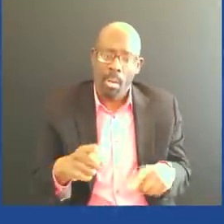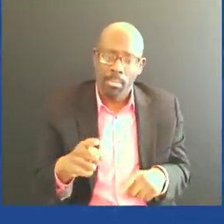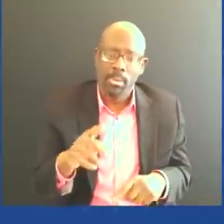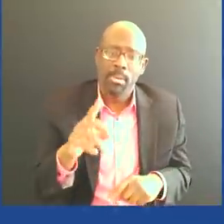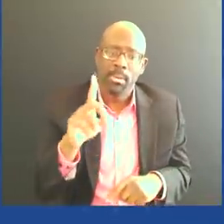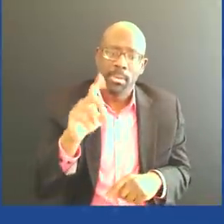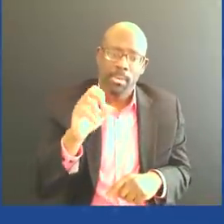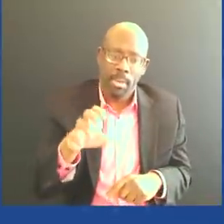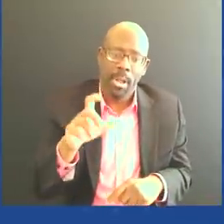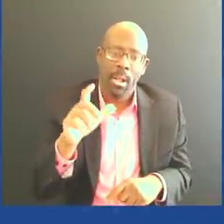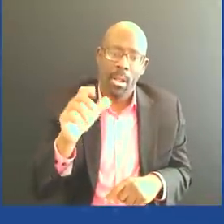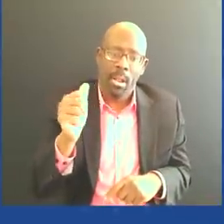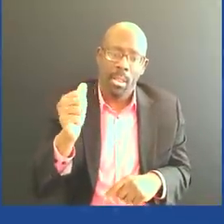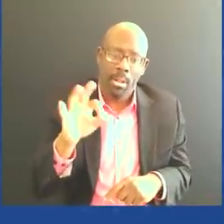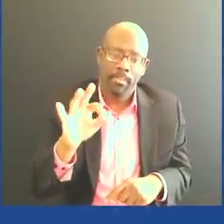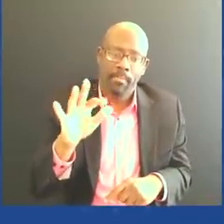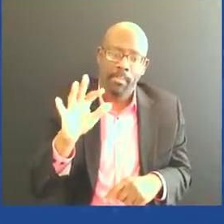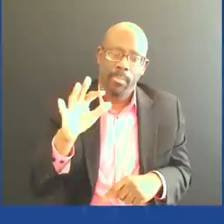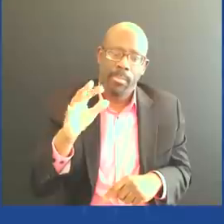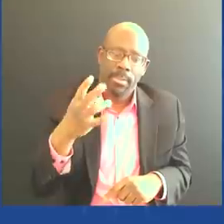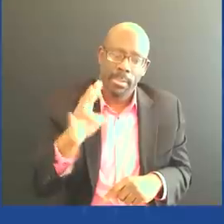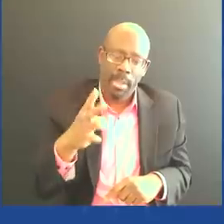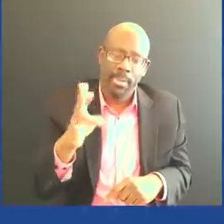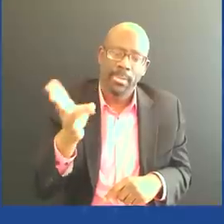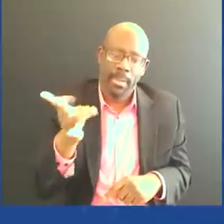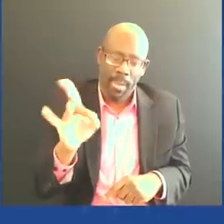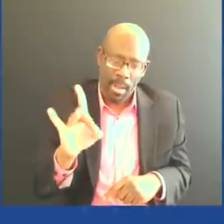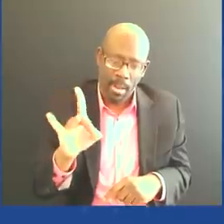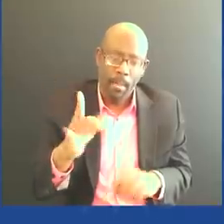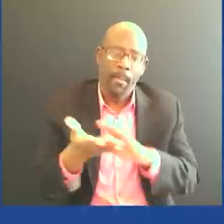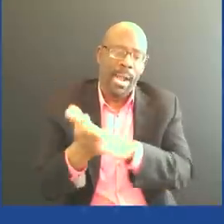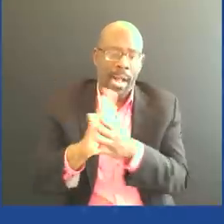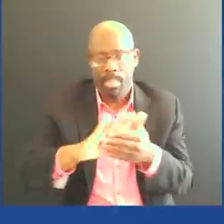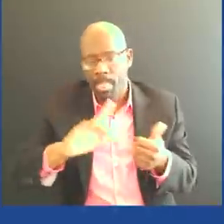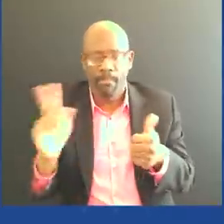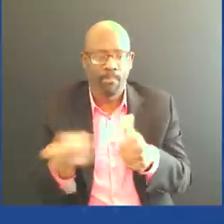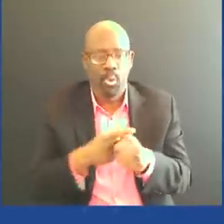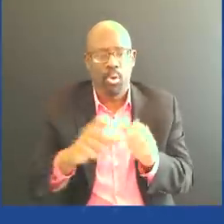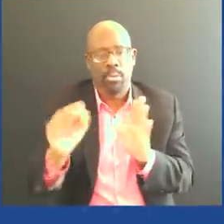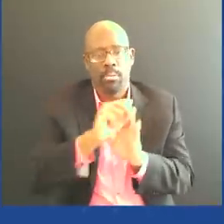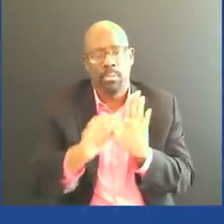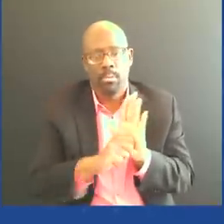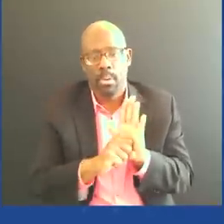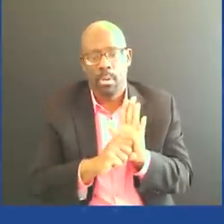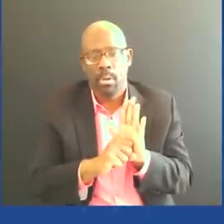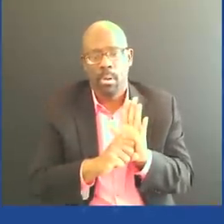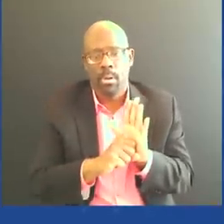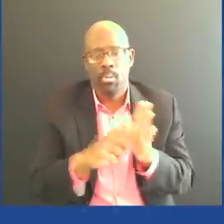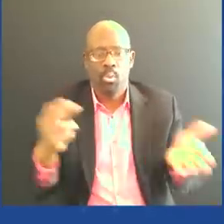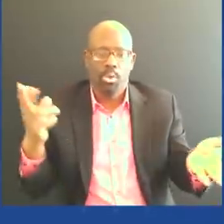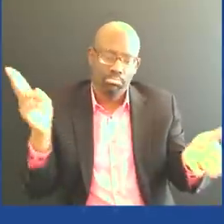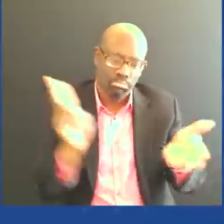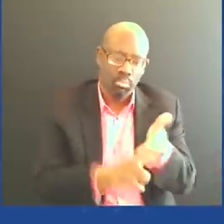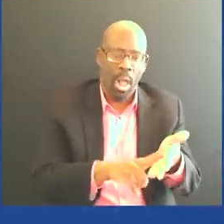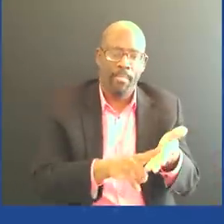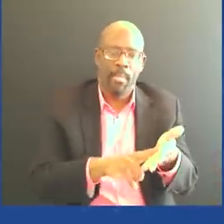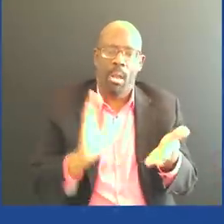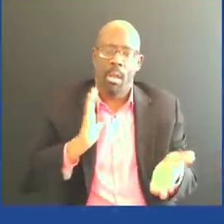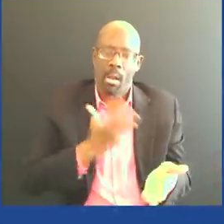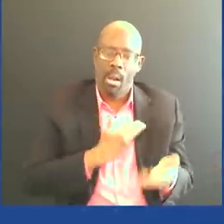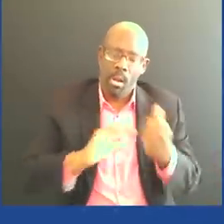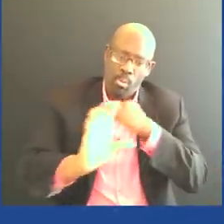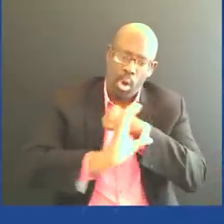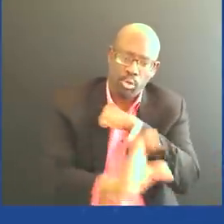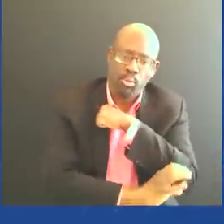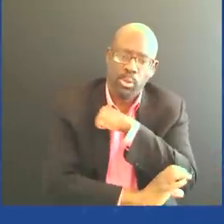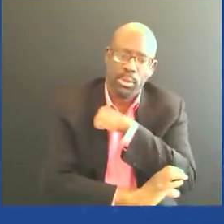became the first state to ratify our Constitution. For one whole week, Delaware was the entire United States